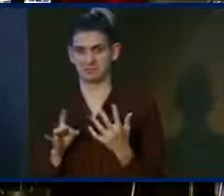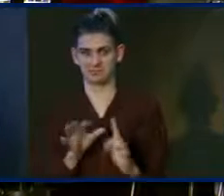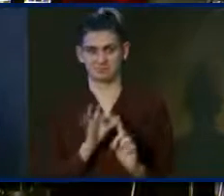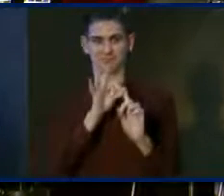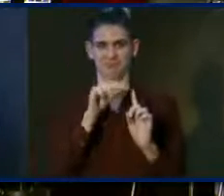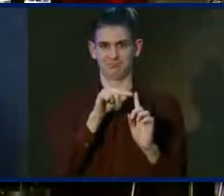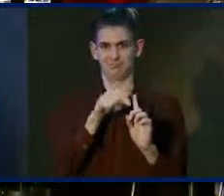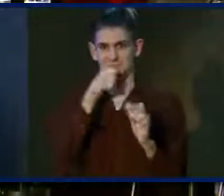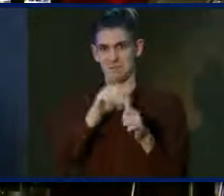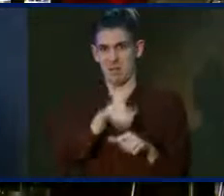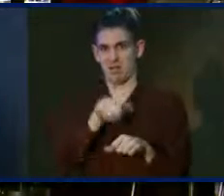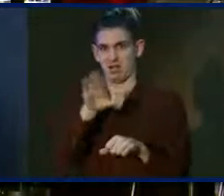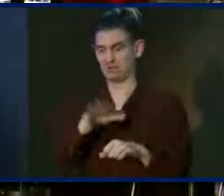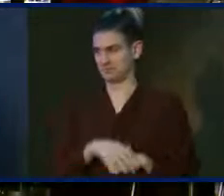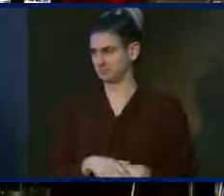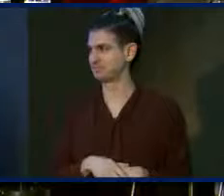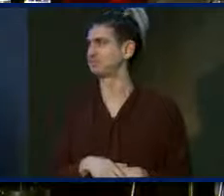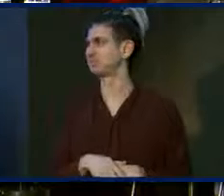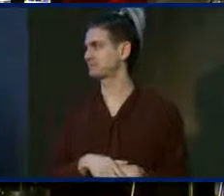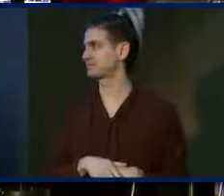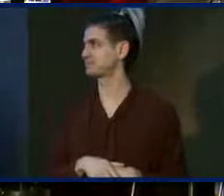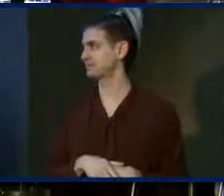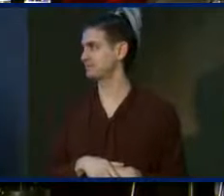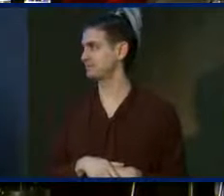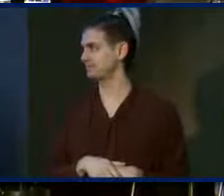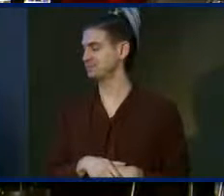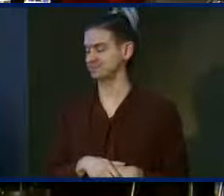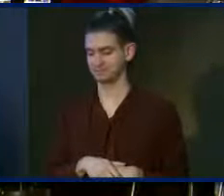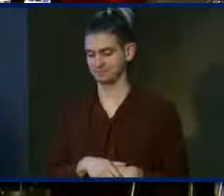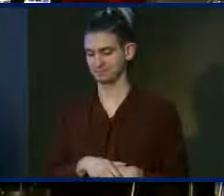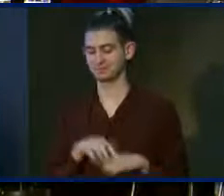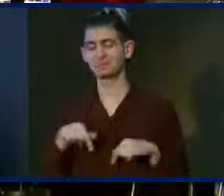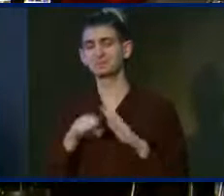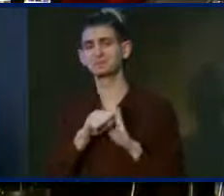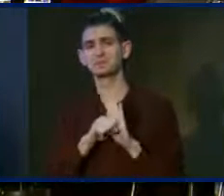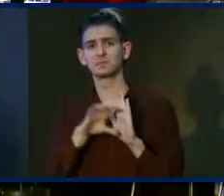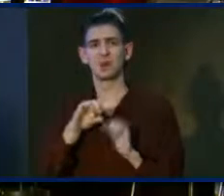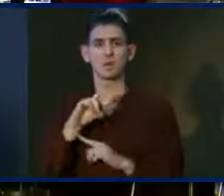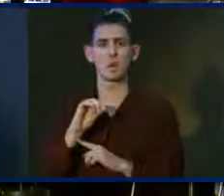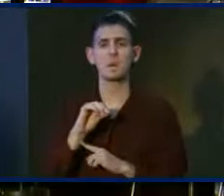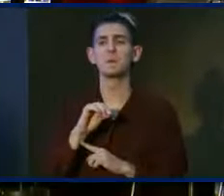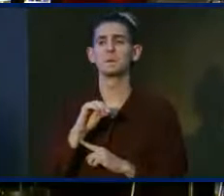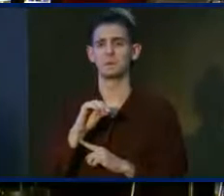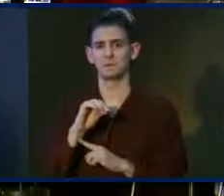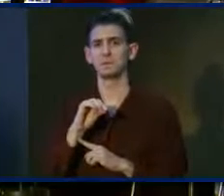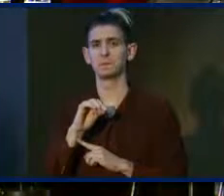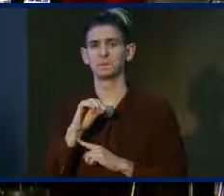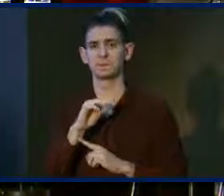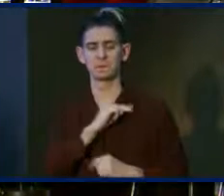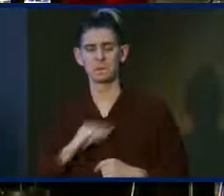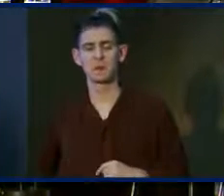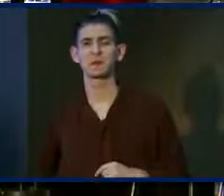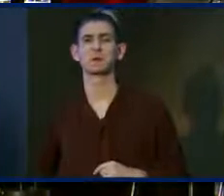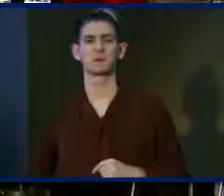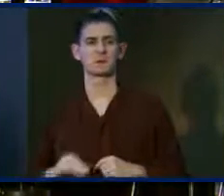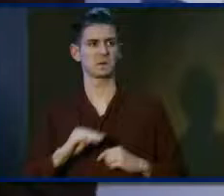As a result of some of the things you've heard that Colorado is doing, that the city of Denver, the mayor, the clerk, the state are